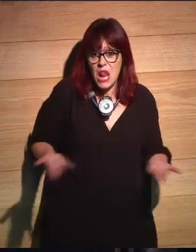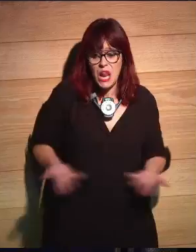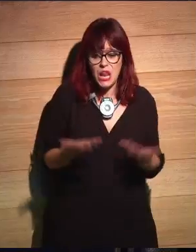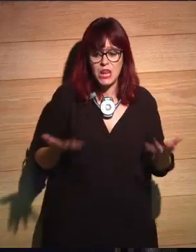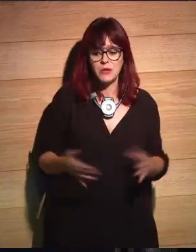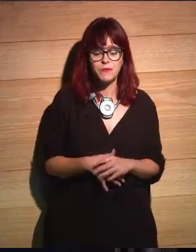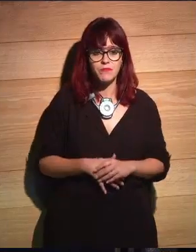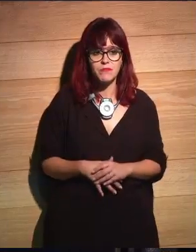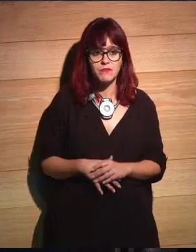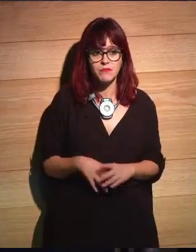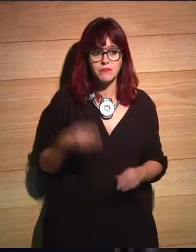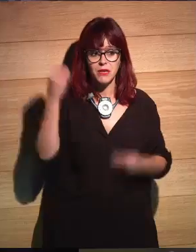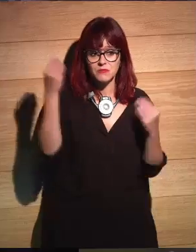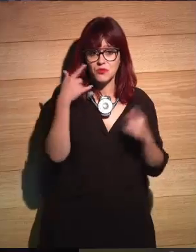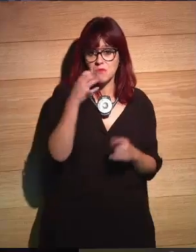about literature.